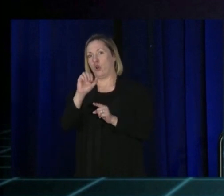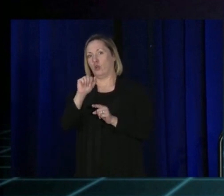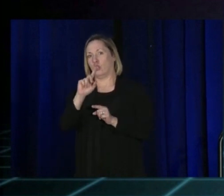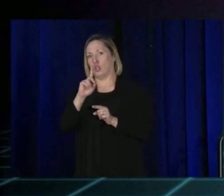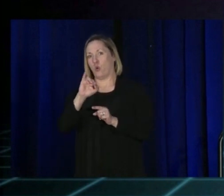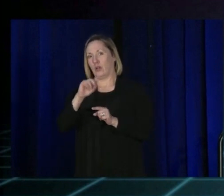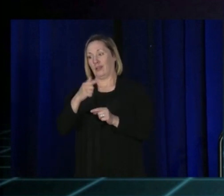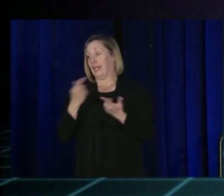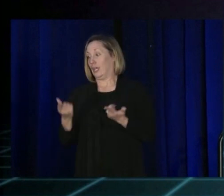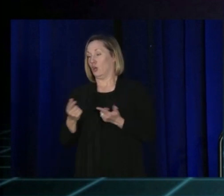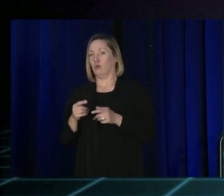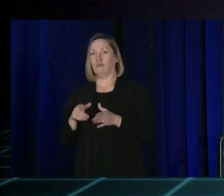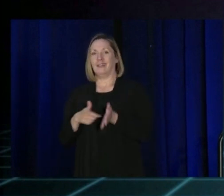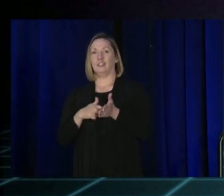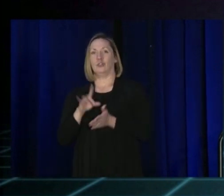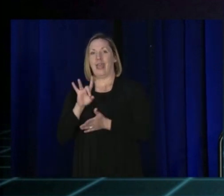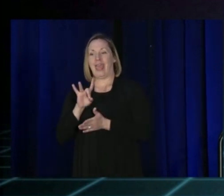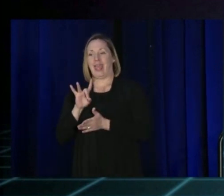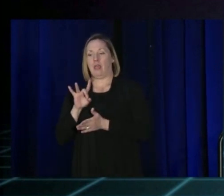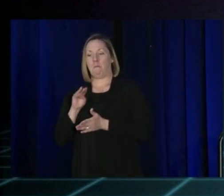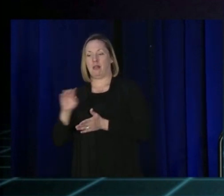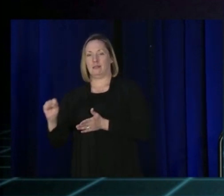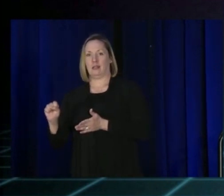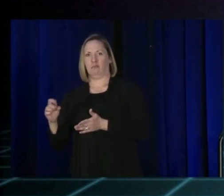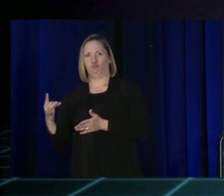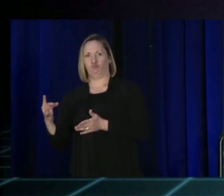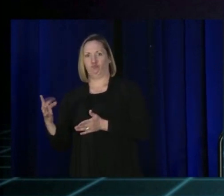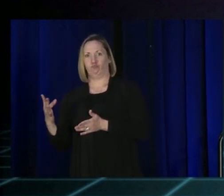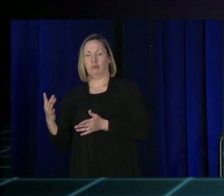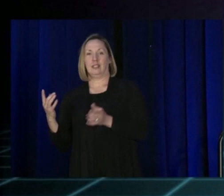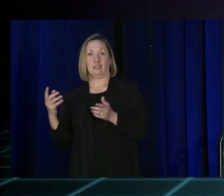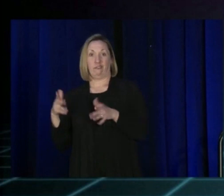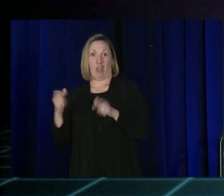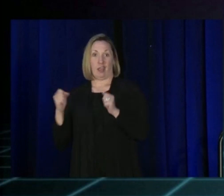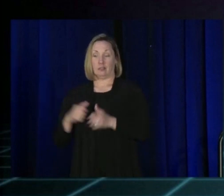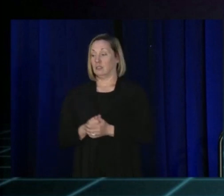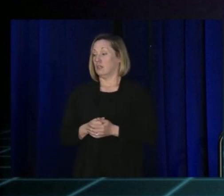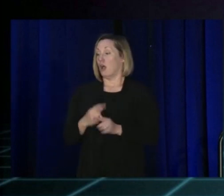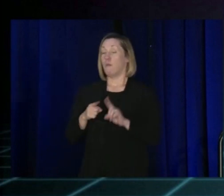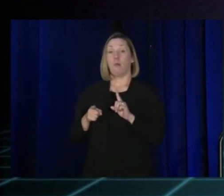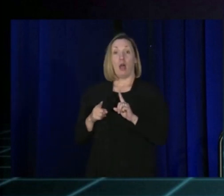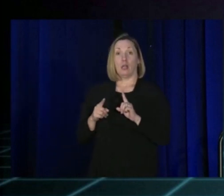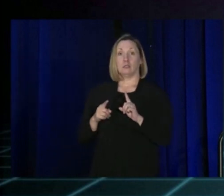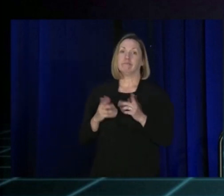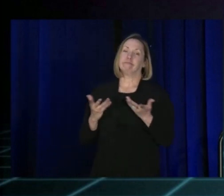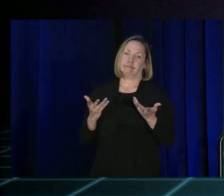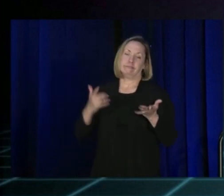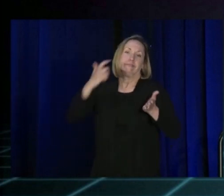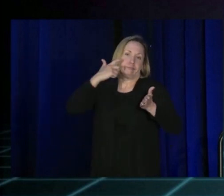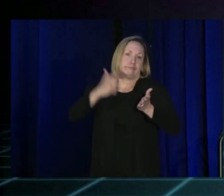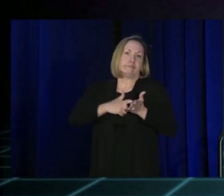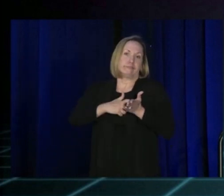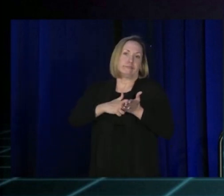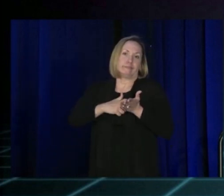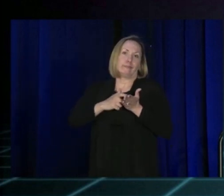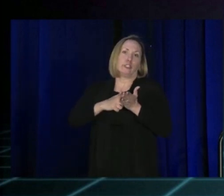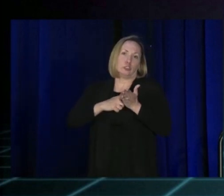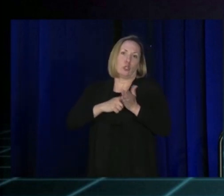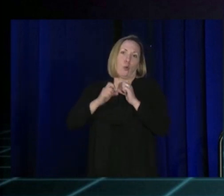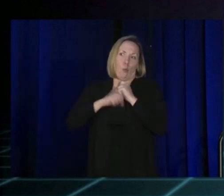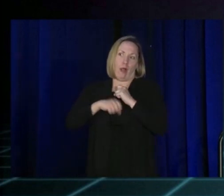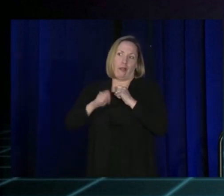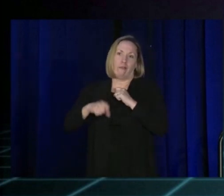milliseconds, which is actually really fast to have a response there. But as we saw, it took a while for the page to actually